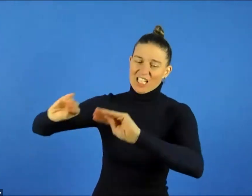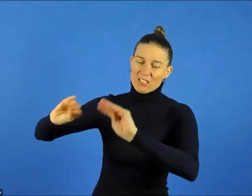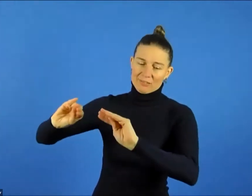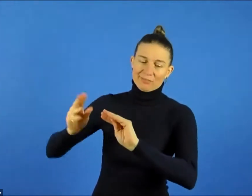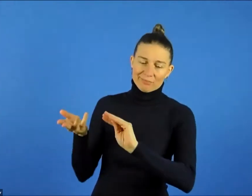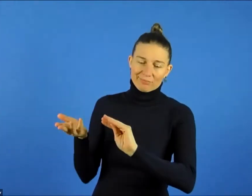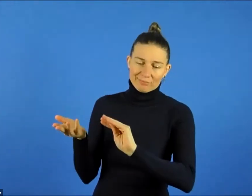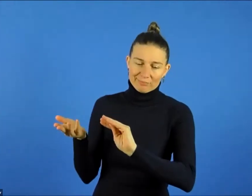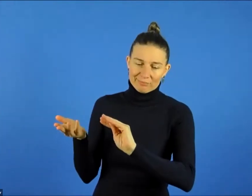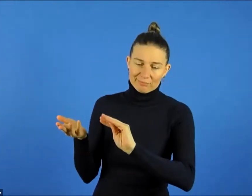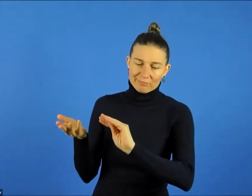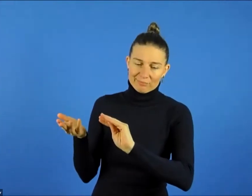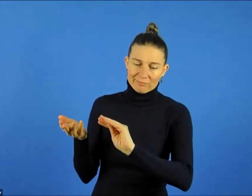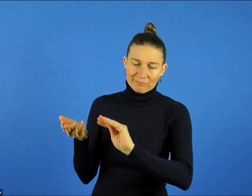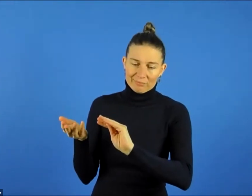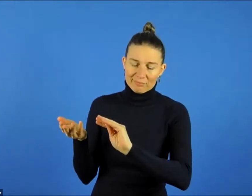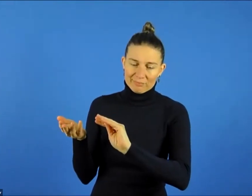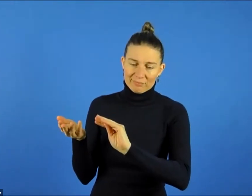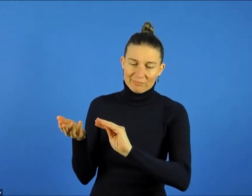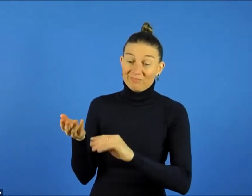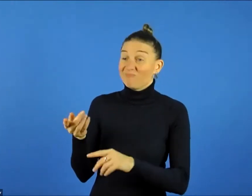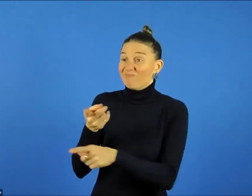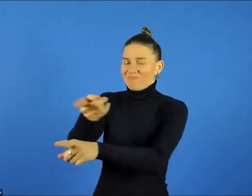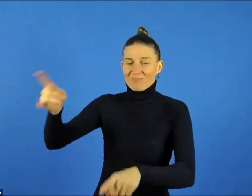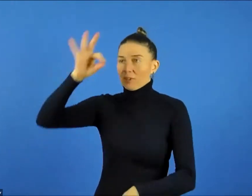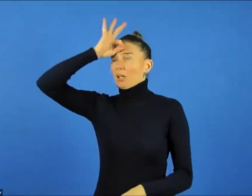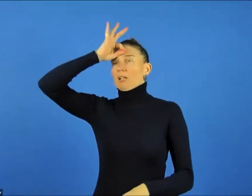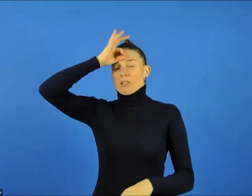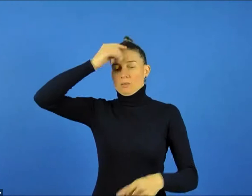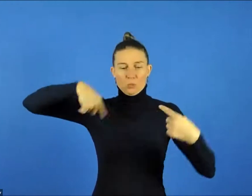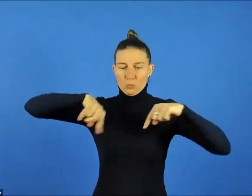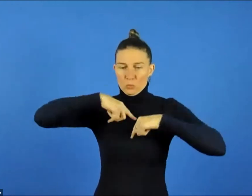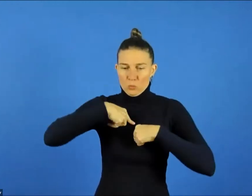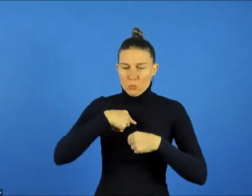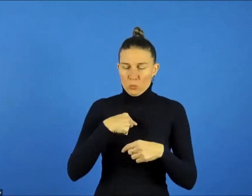don't know what we are talking about. So it's a big, big challenge to educate the market.